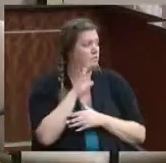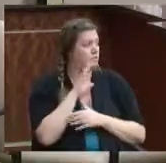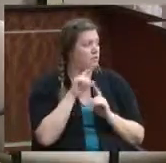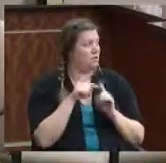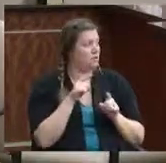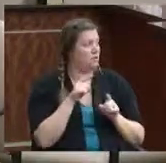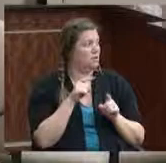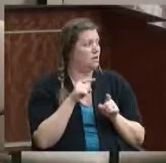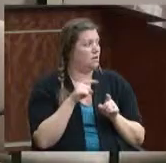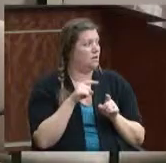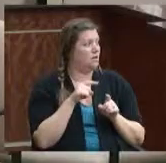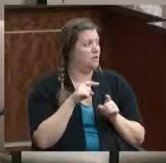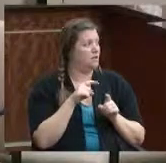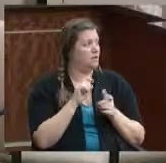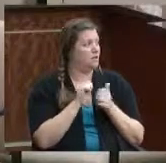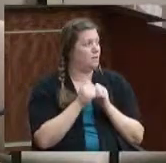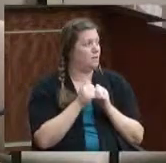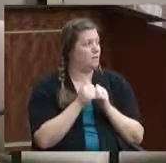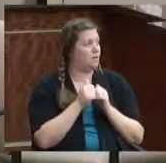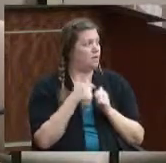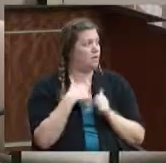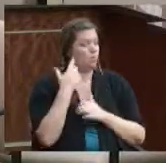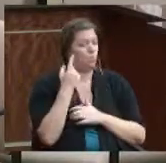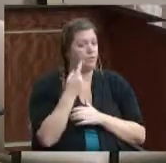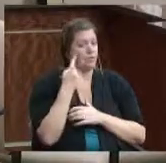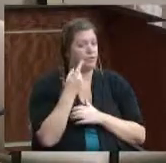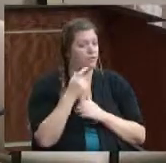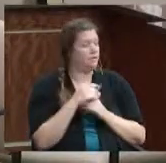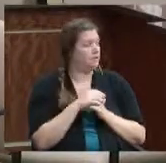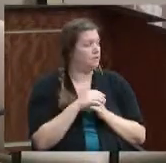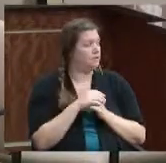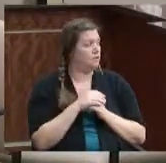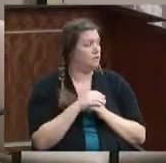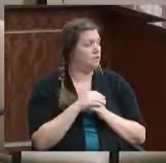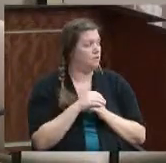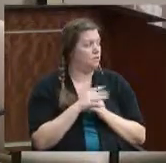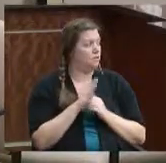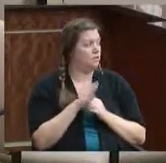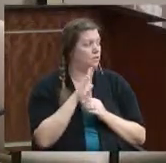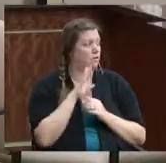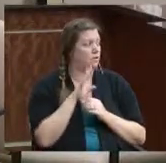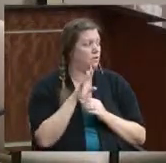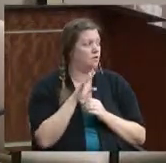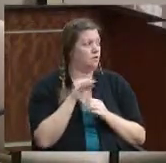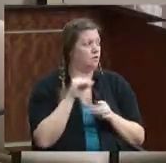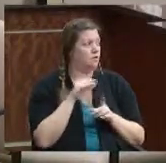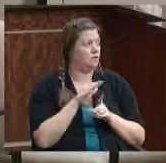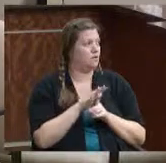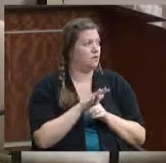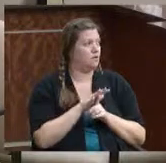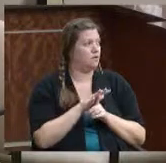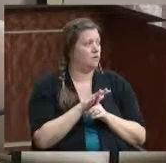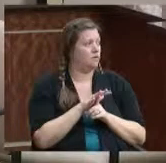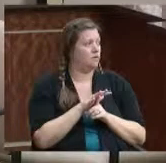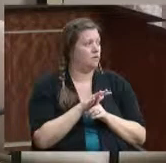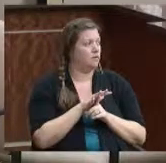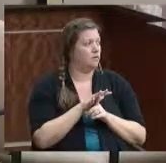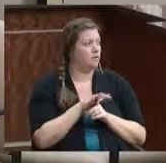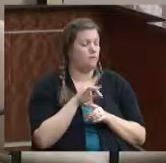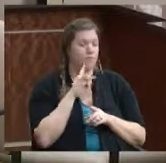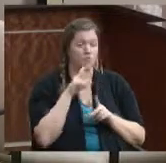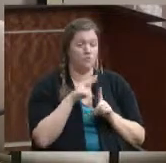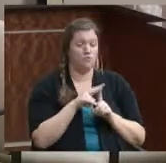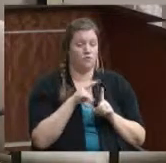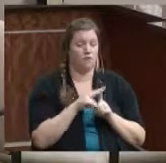I've actually run for the city council. And I'm wondering if there would be a chilling effect if a candidate had to file